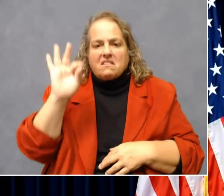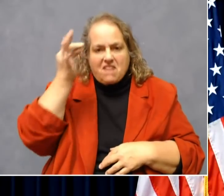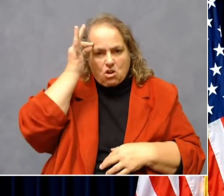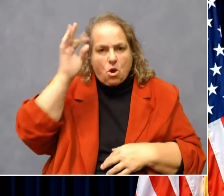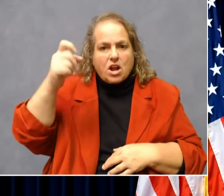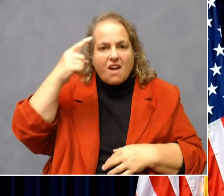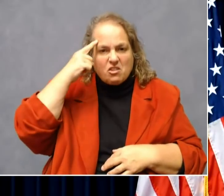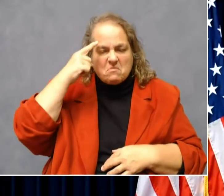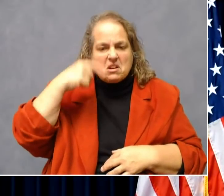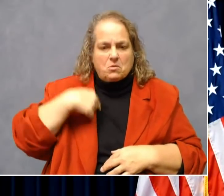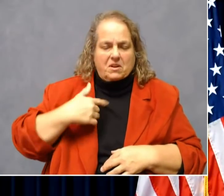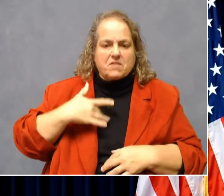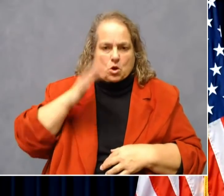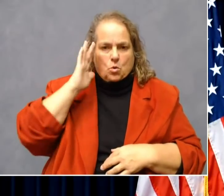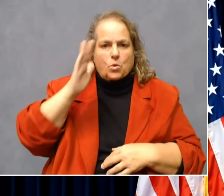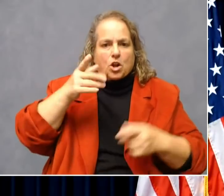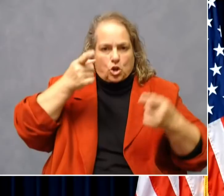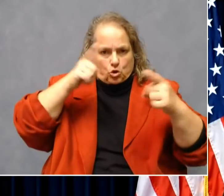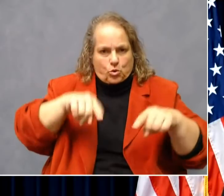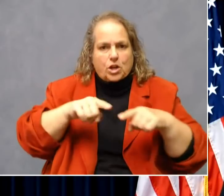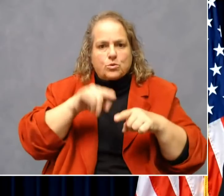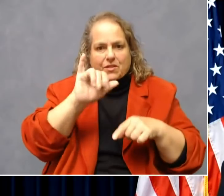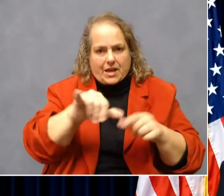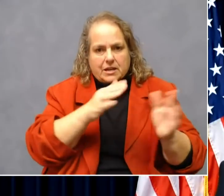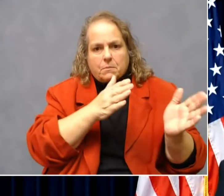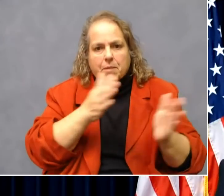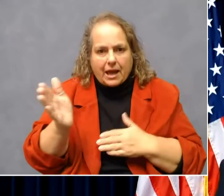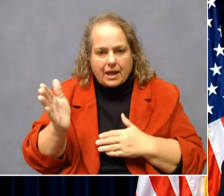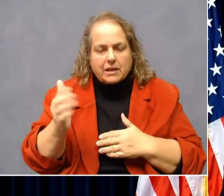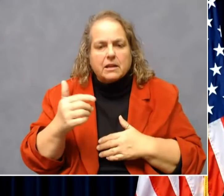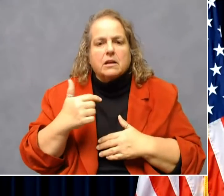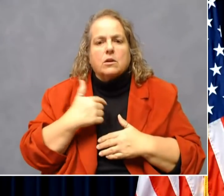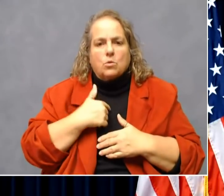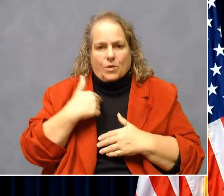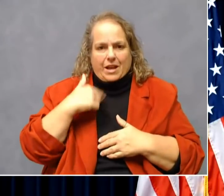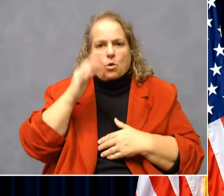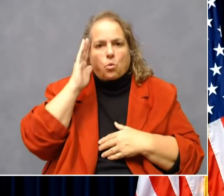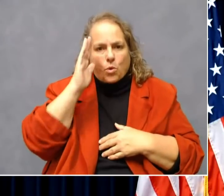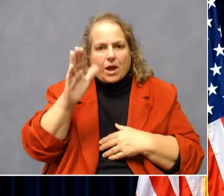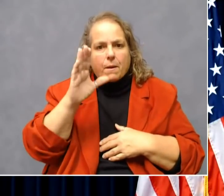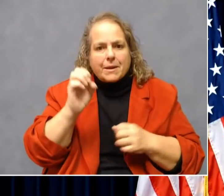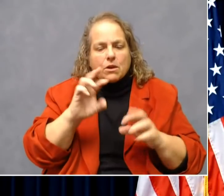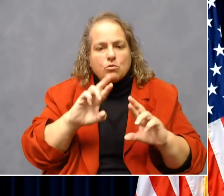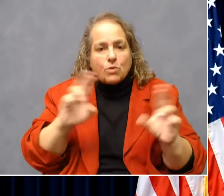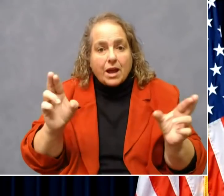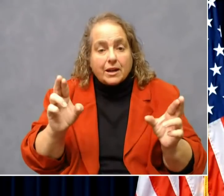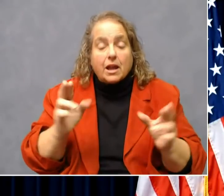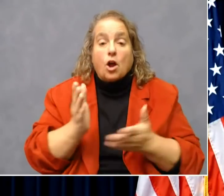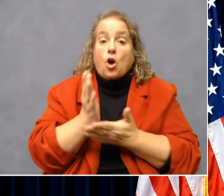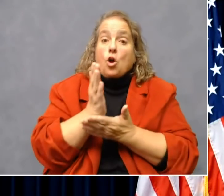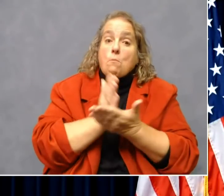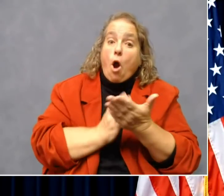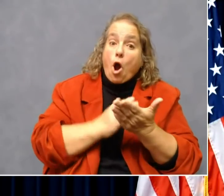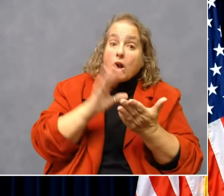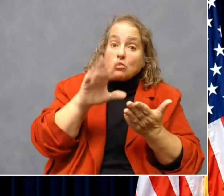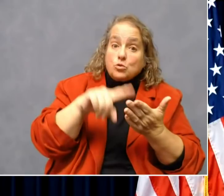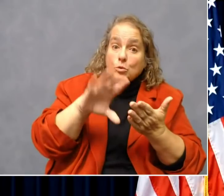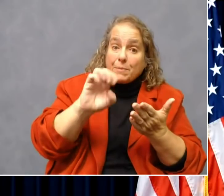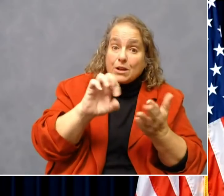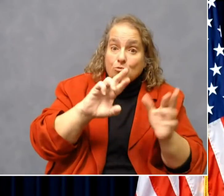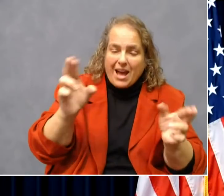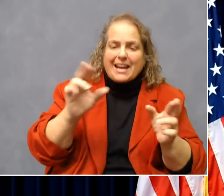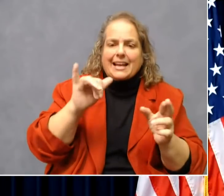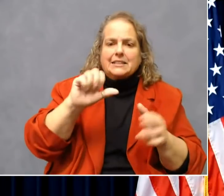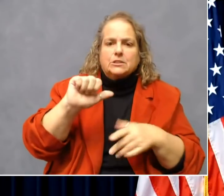recommendation as well. But part of being ready is also the practice run that we have been doing today. So we've already